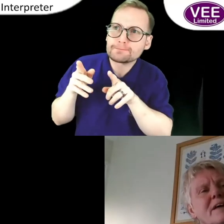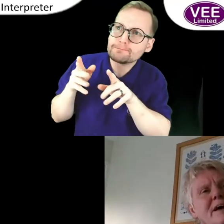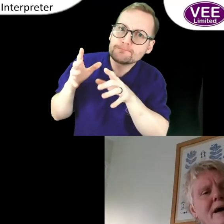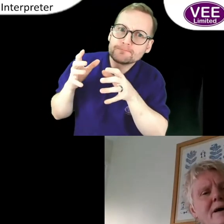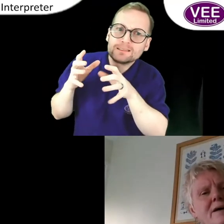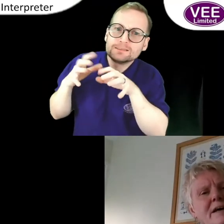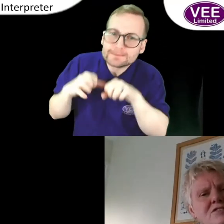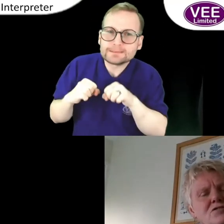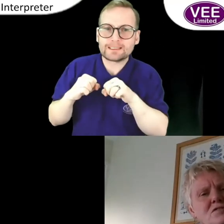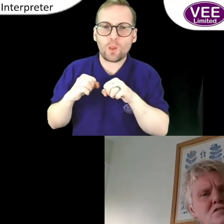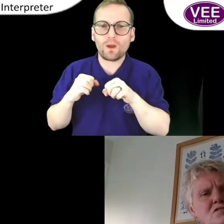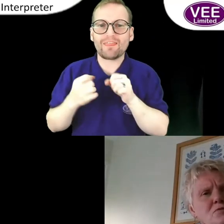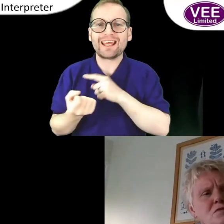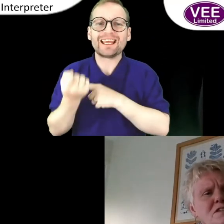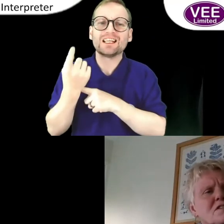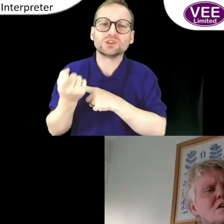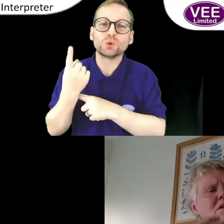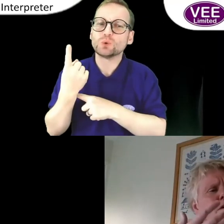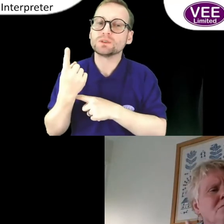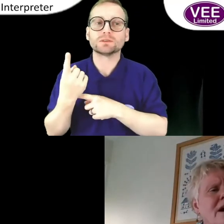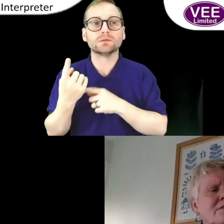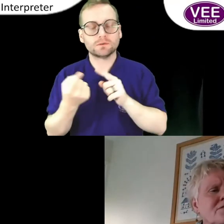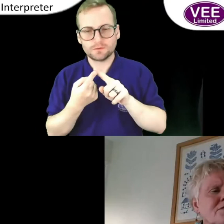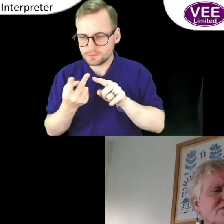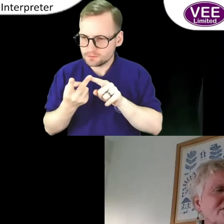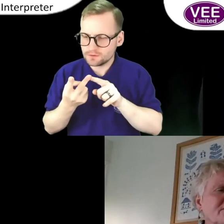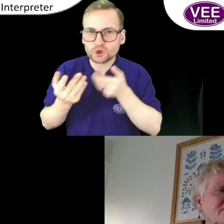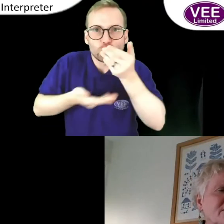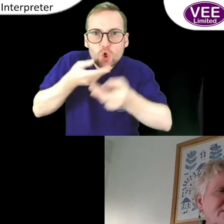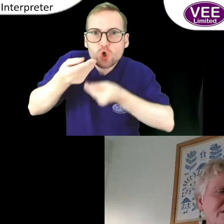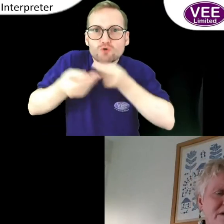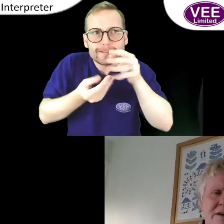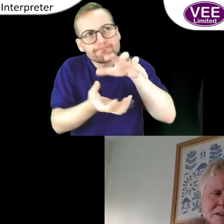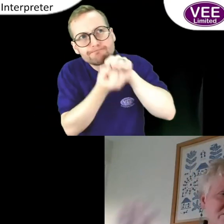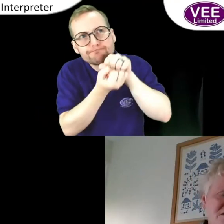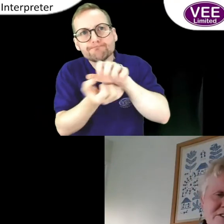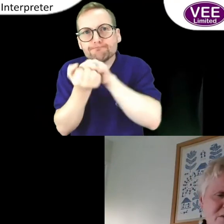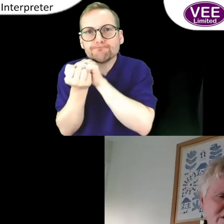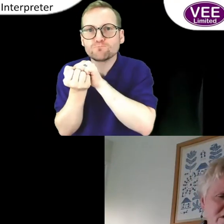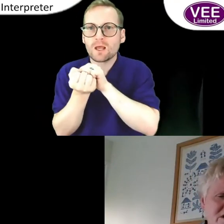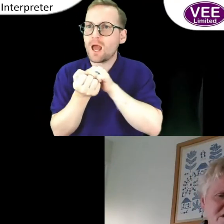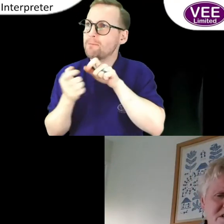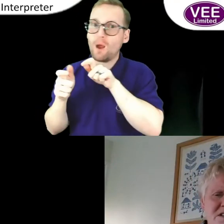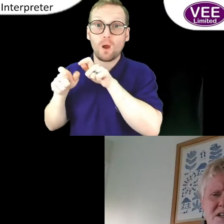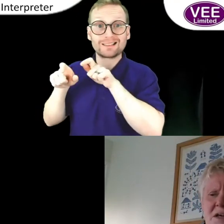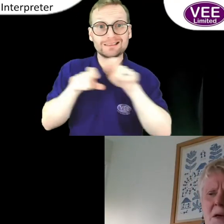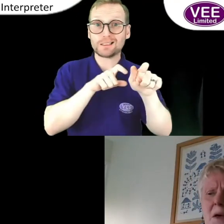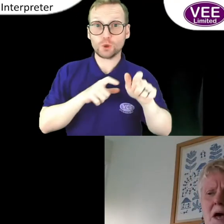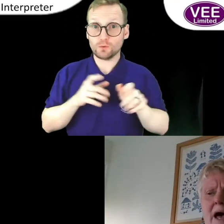with issues and stories around the continuing